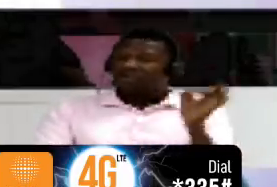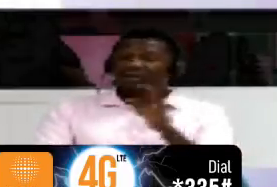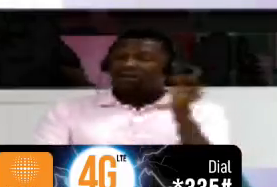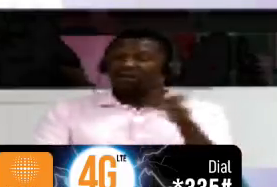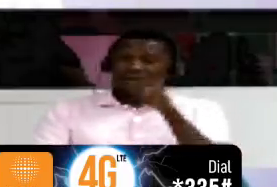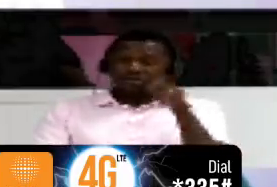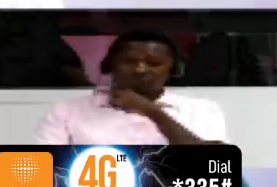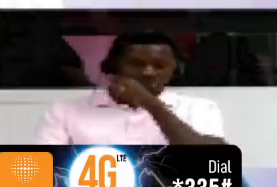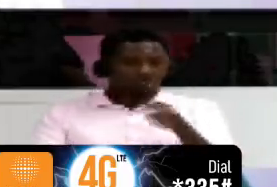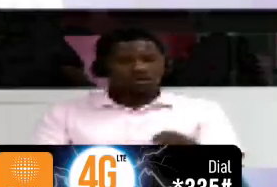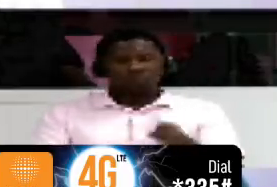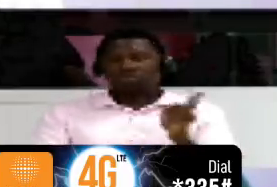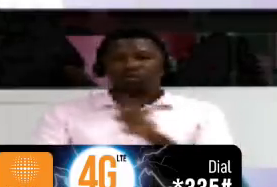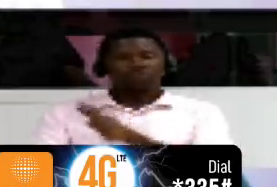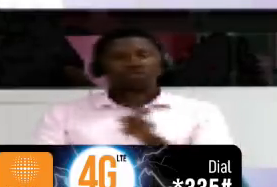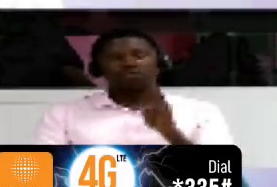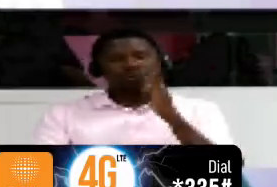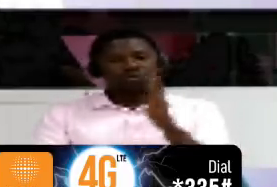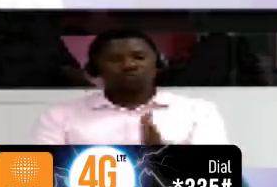true.